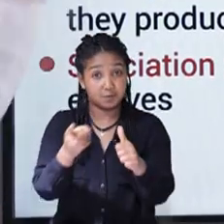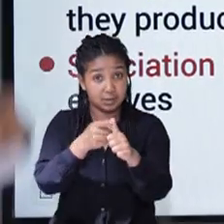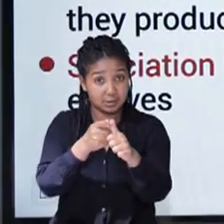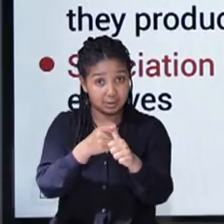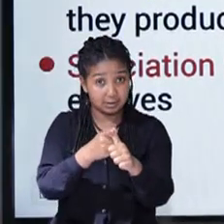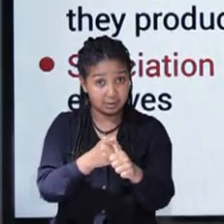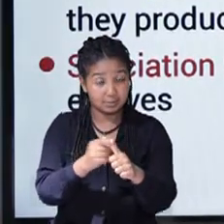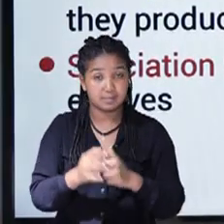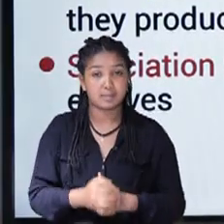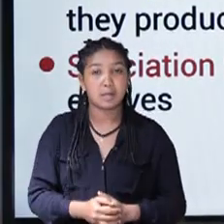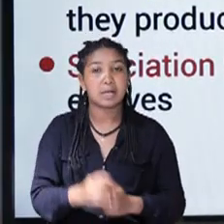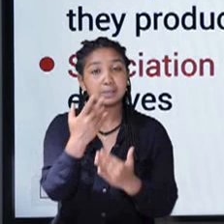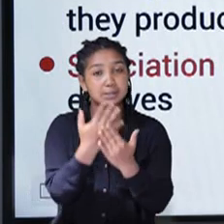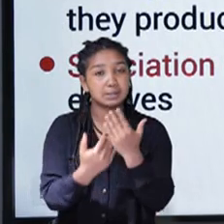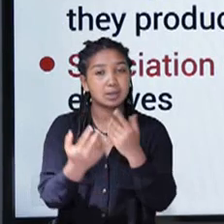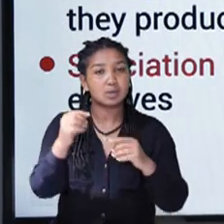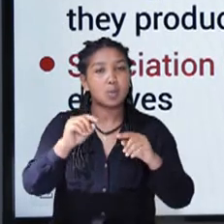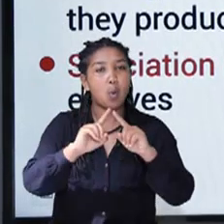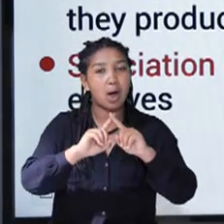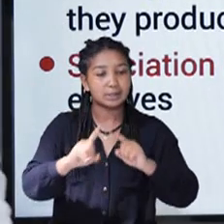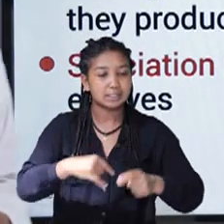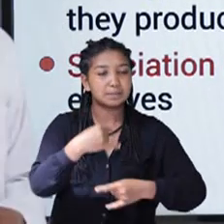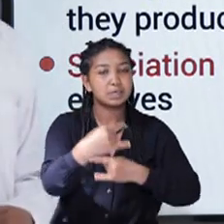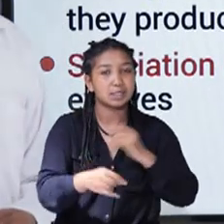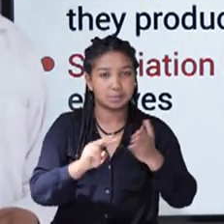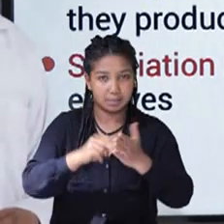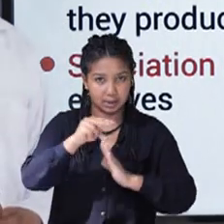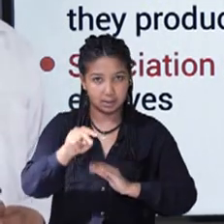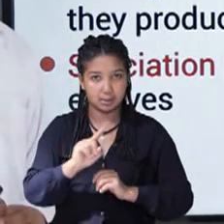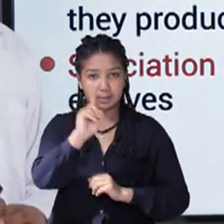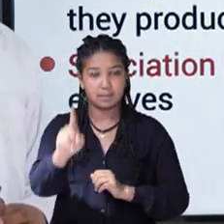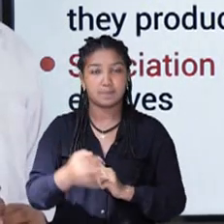First, let's discuss what a species means.